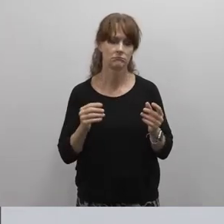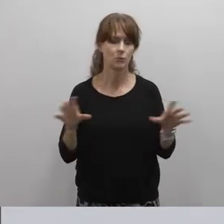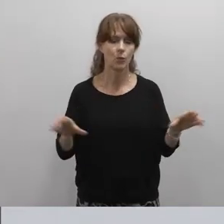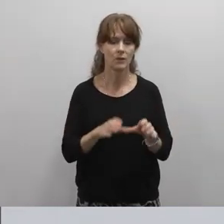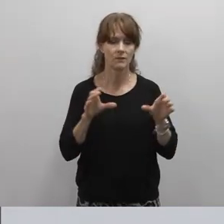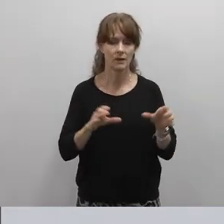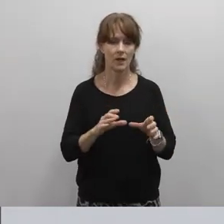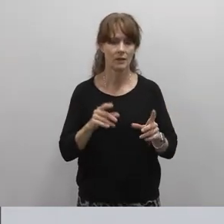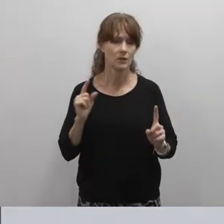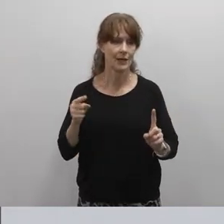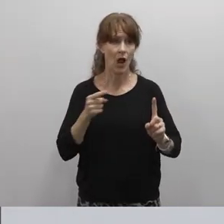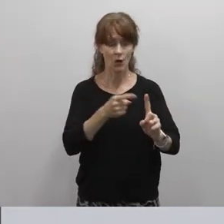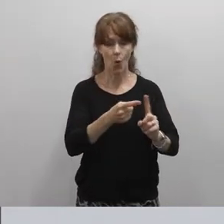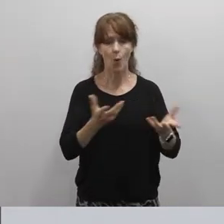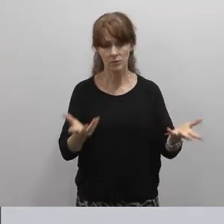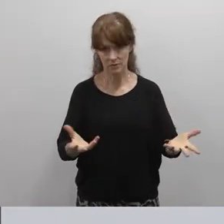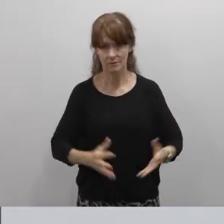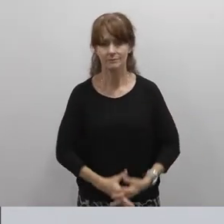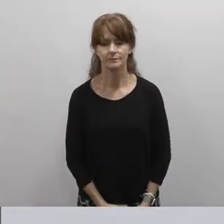our sustainability goals.